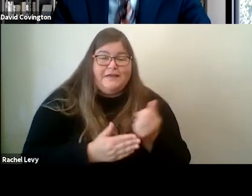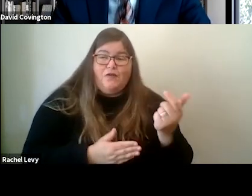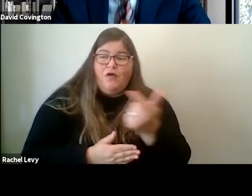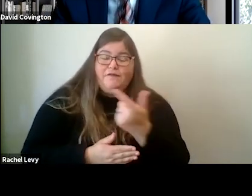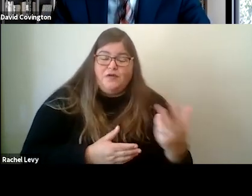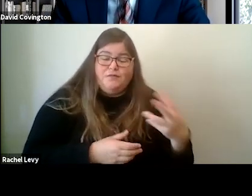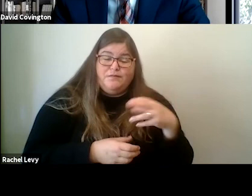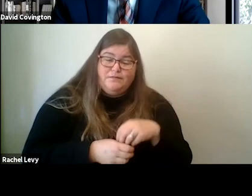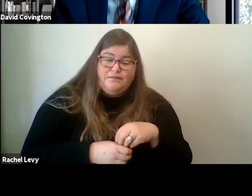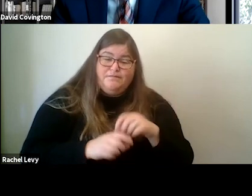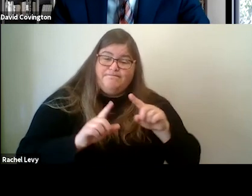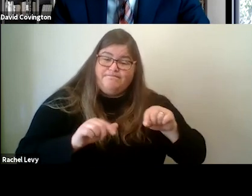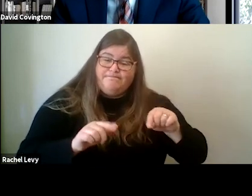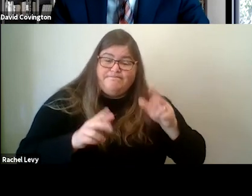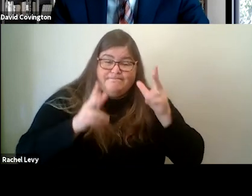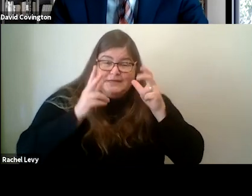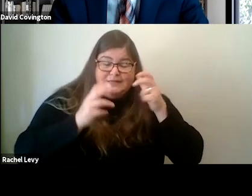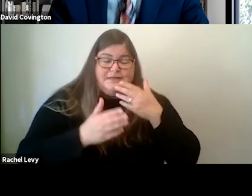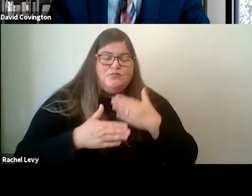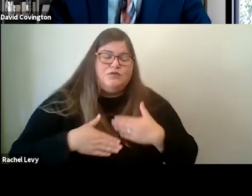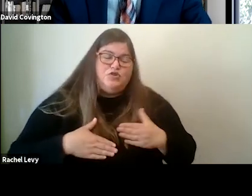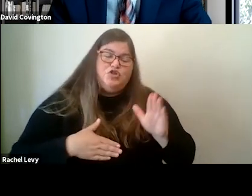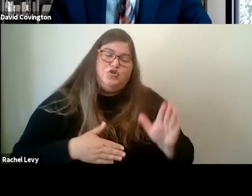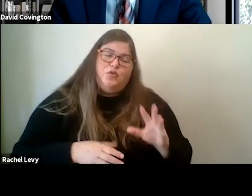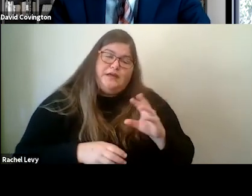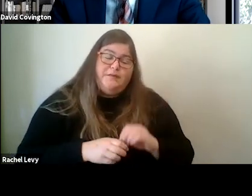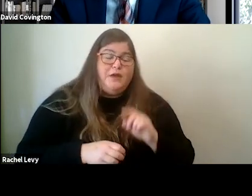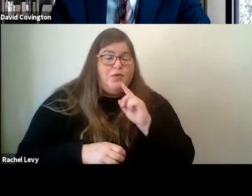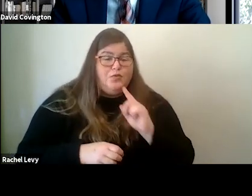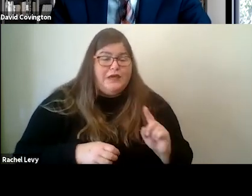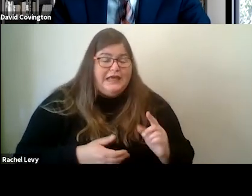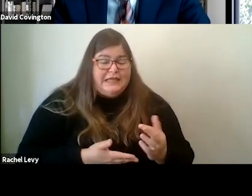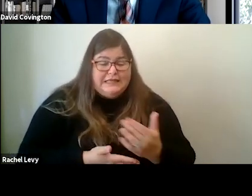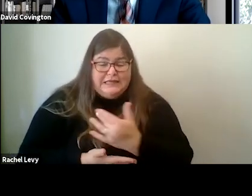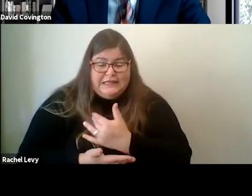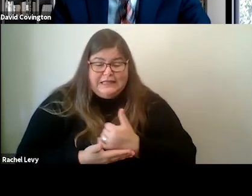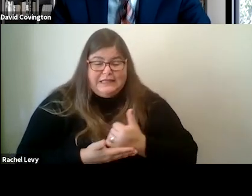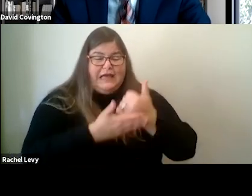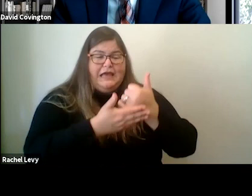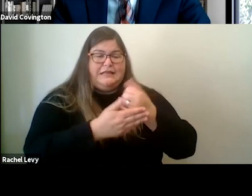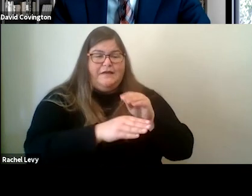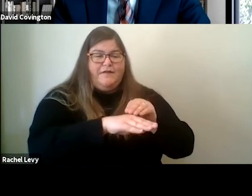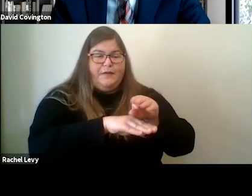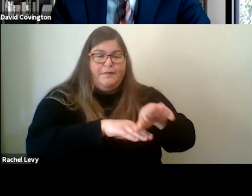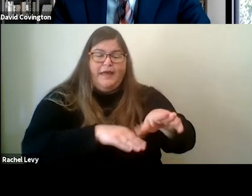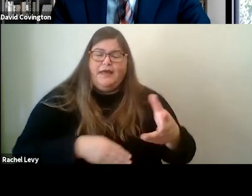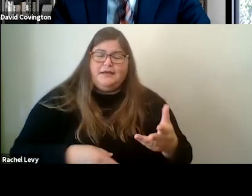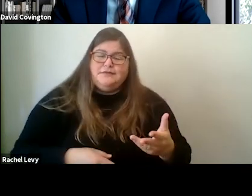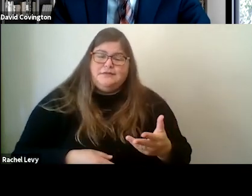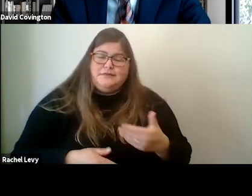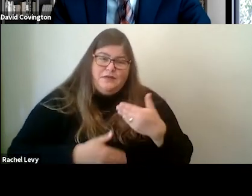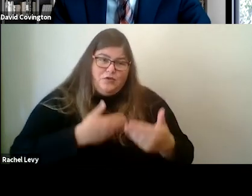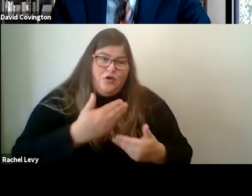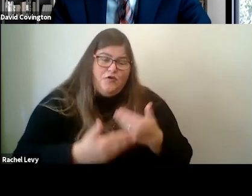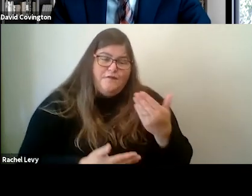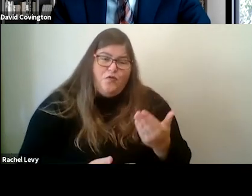We really appreciate your engagement. It's a collective impact as we move forward. We've been taking these steps and we'll continue